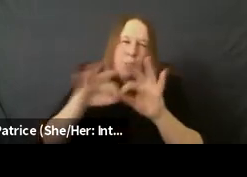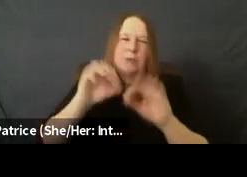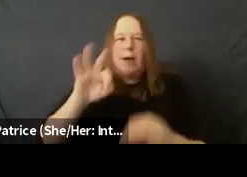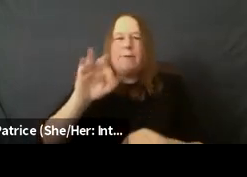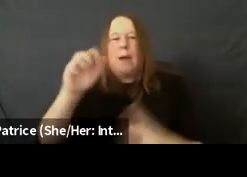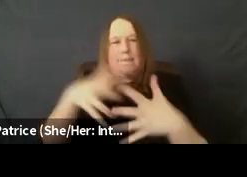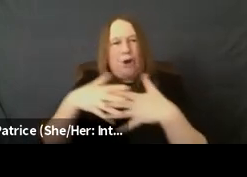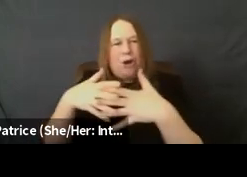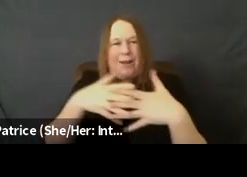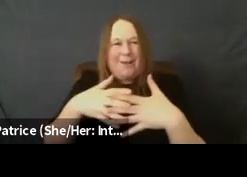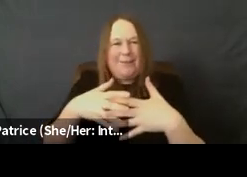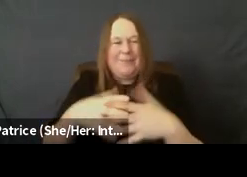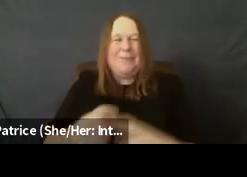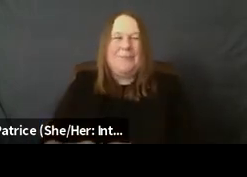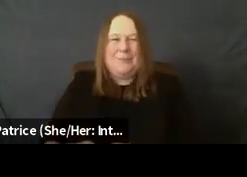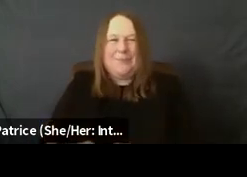America.